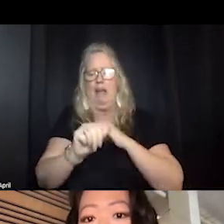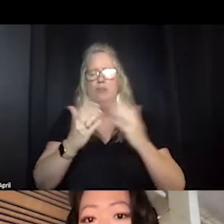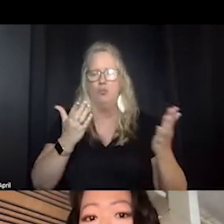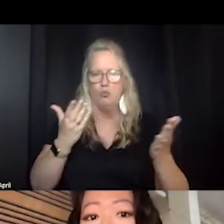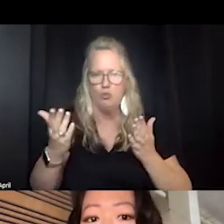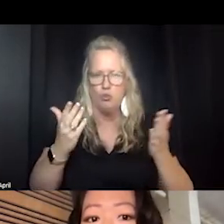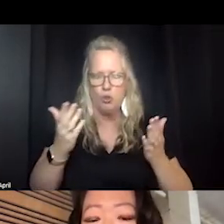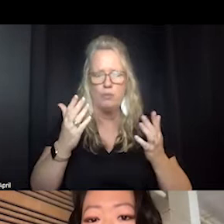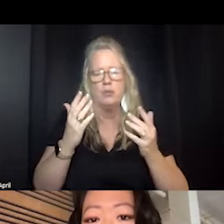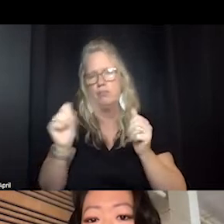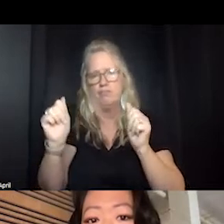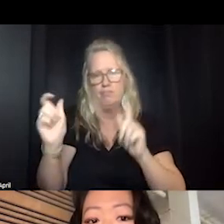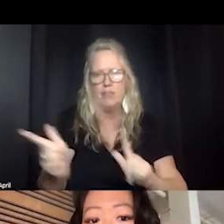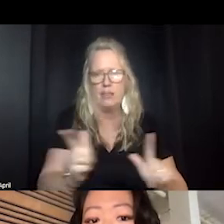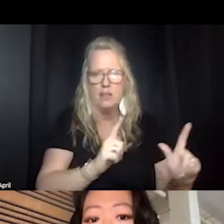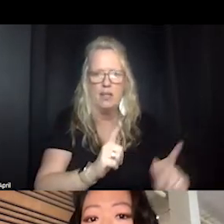Next slide.